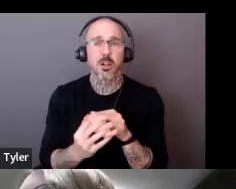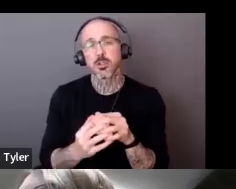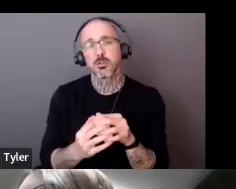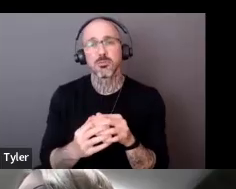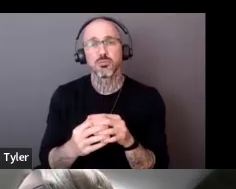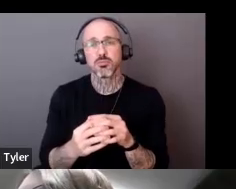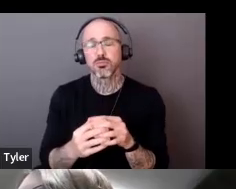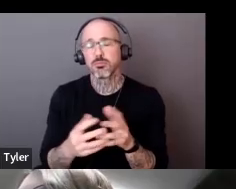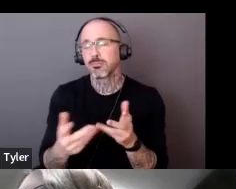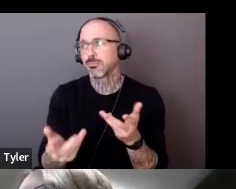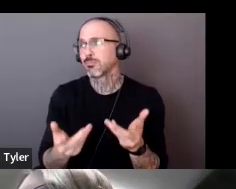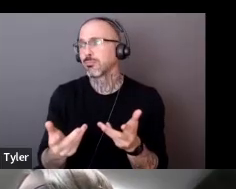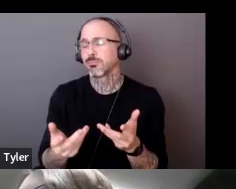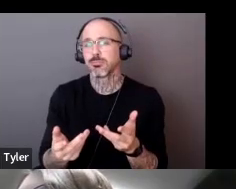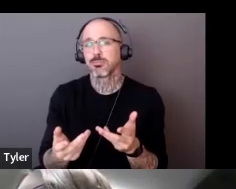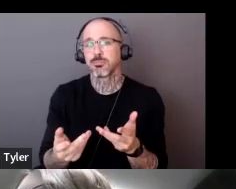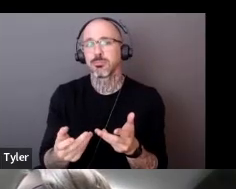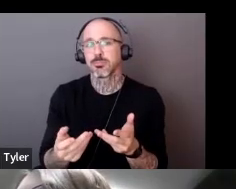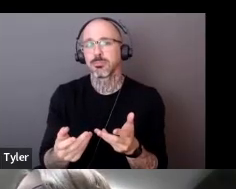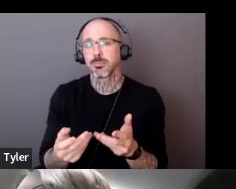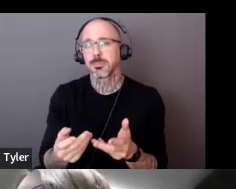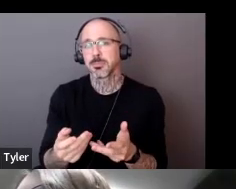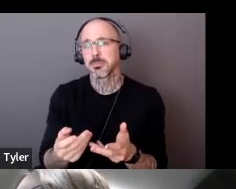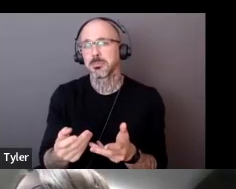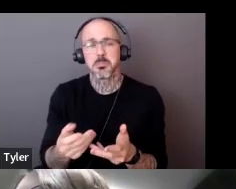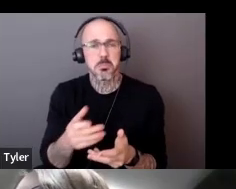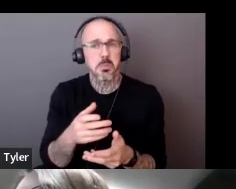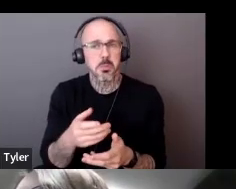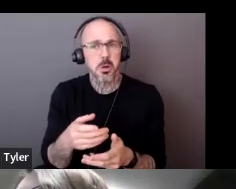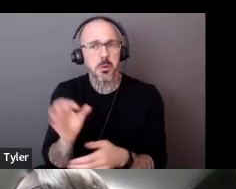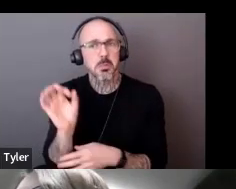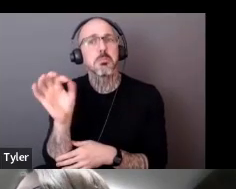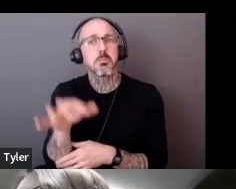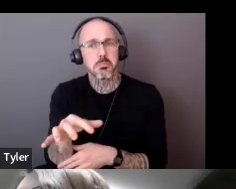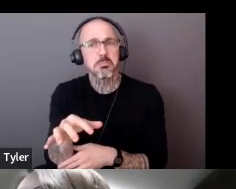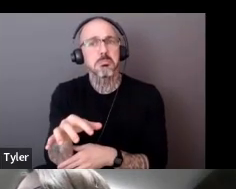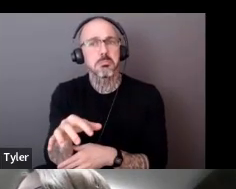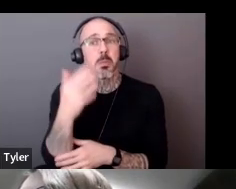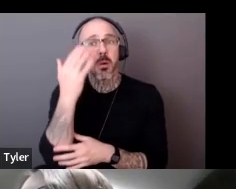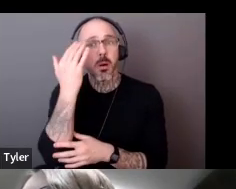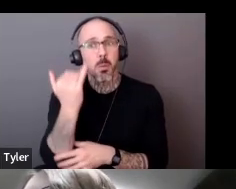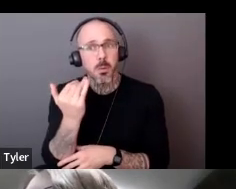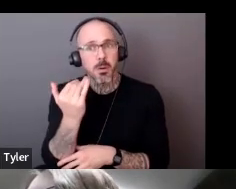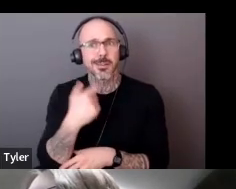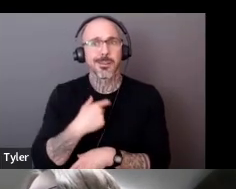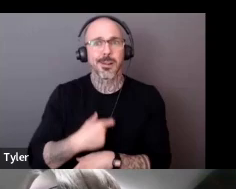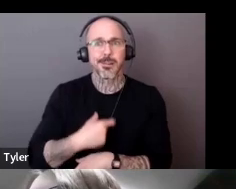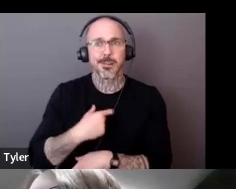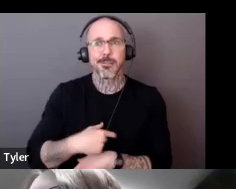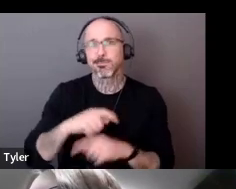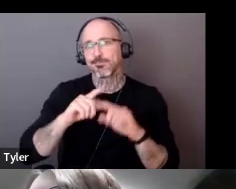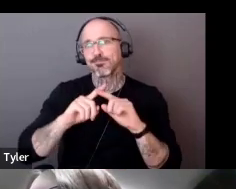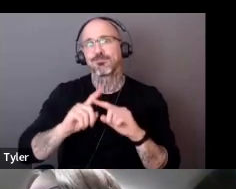acknowledge that the reality that we all have multiple identities.